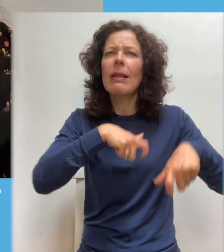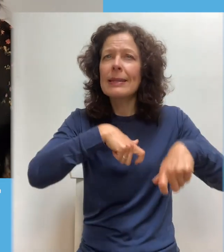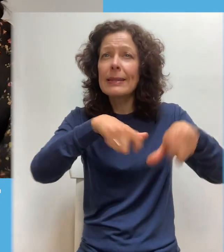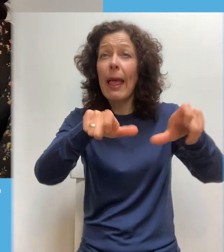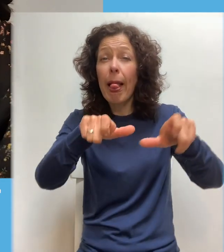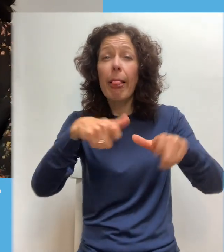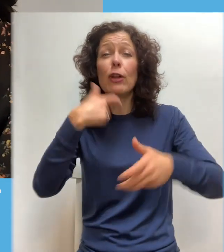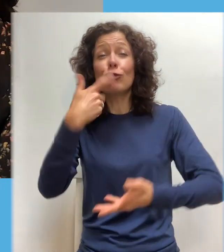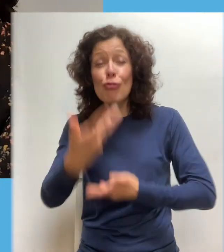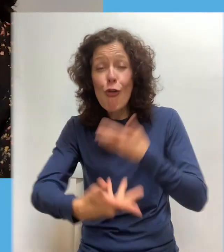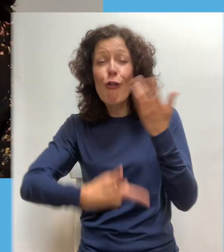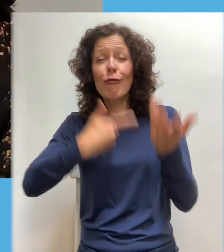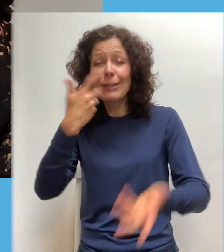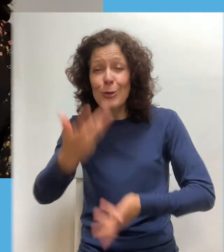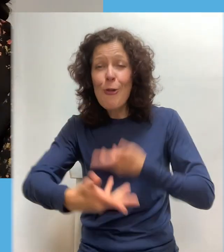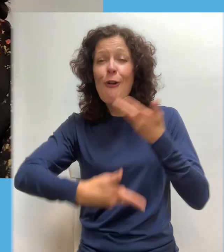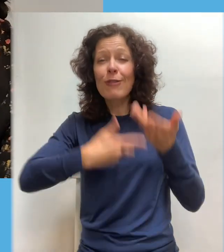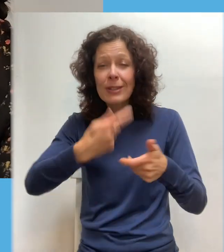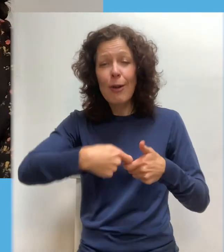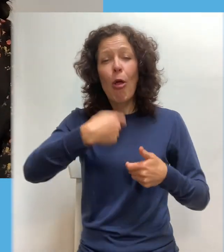tales.